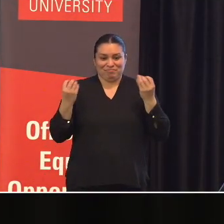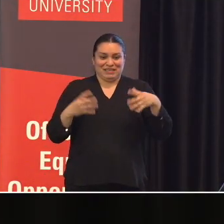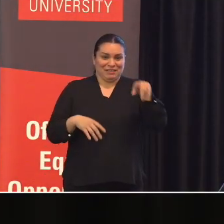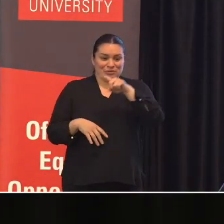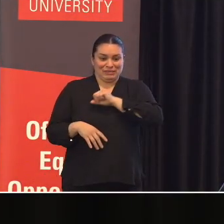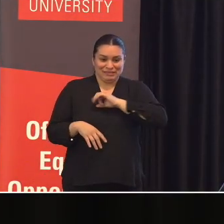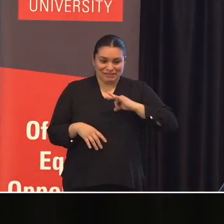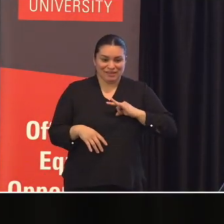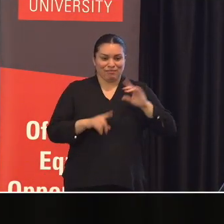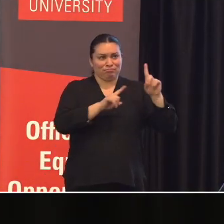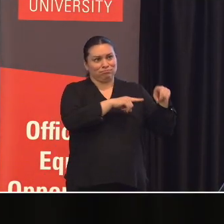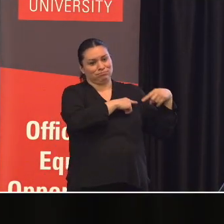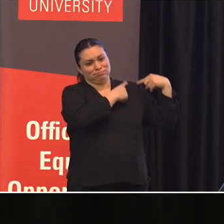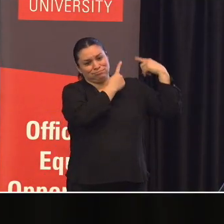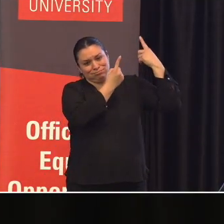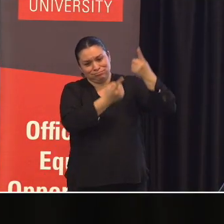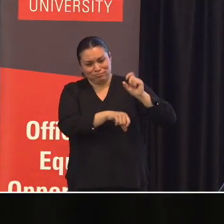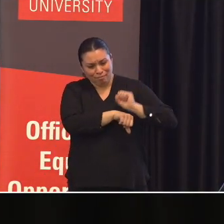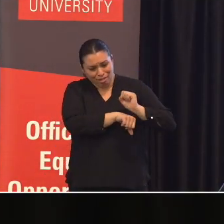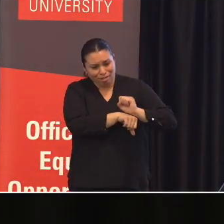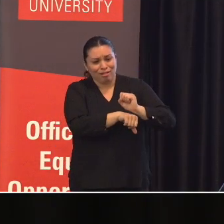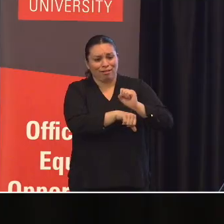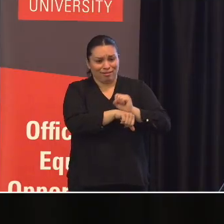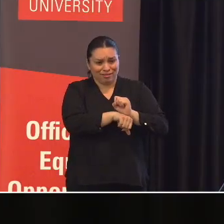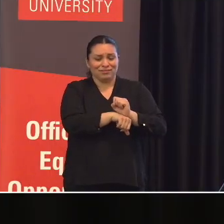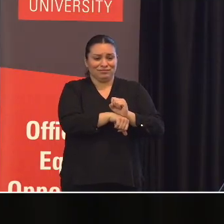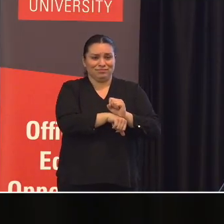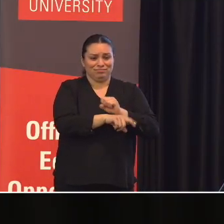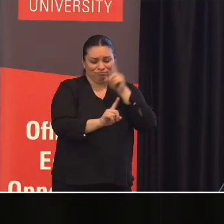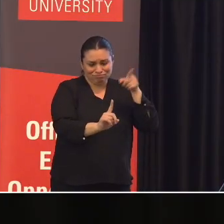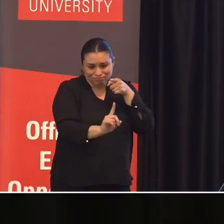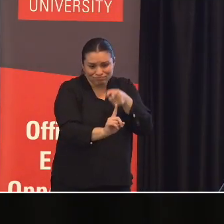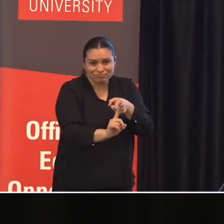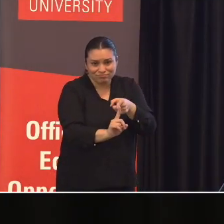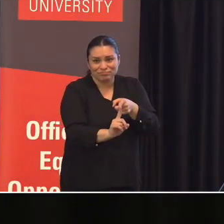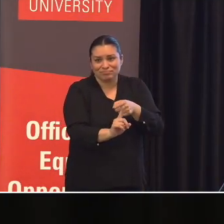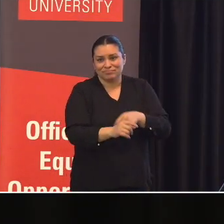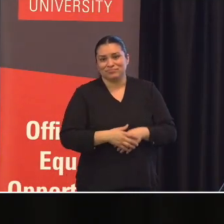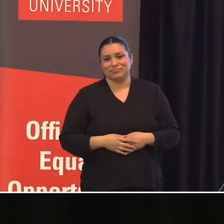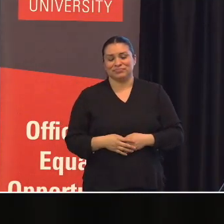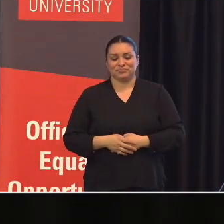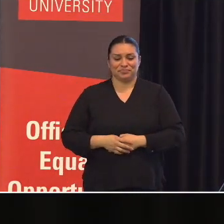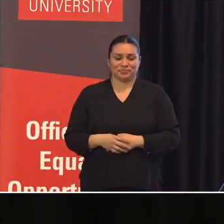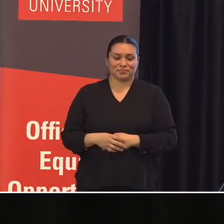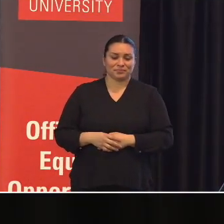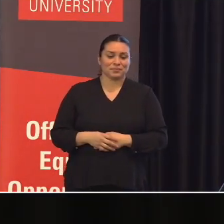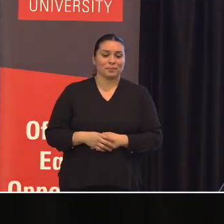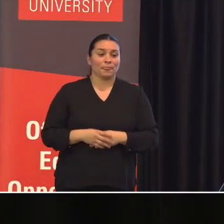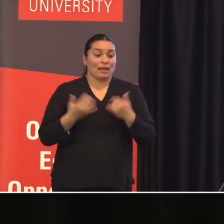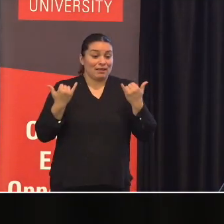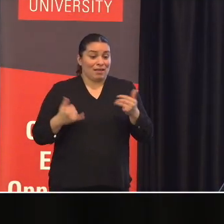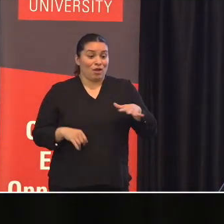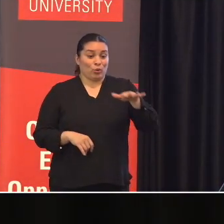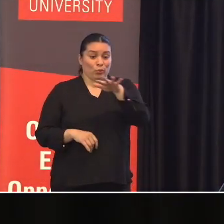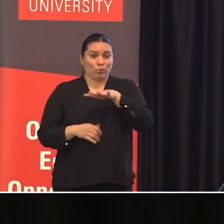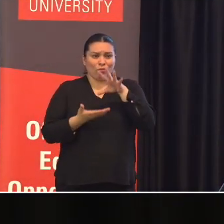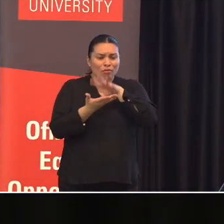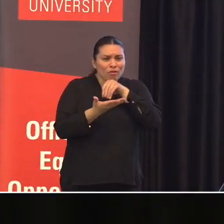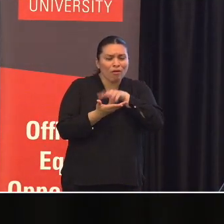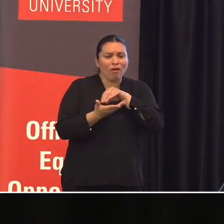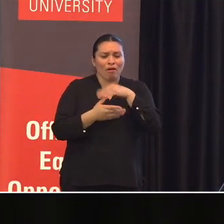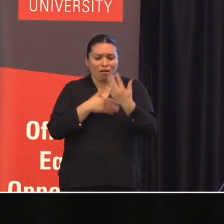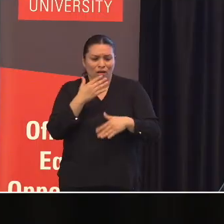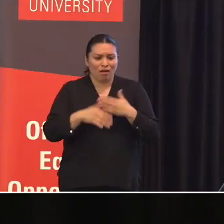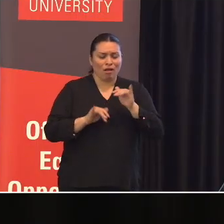that. And by sharing what you're learning today with your colleagues and helping them understand, this really isn't that